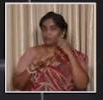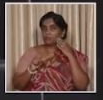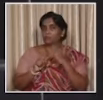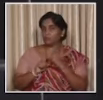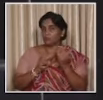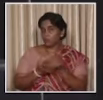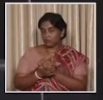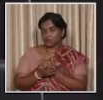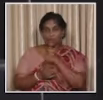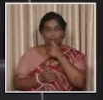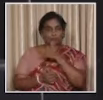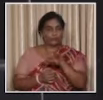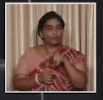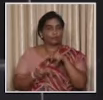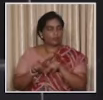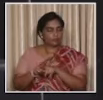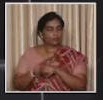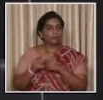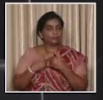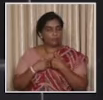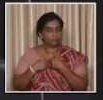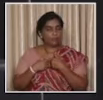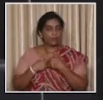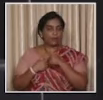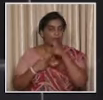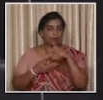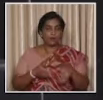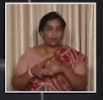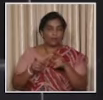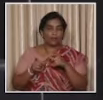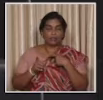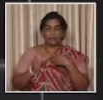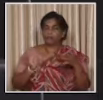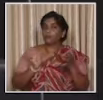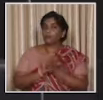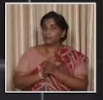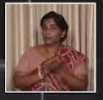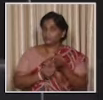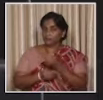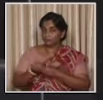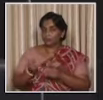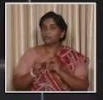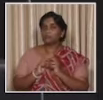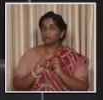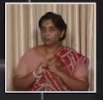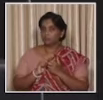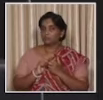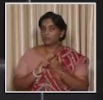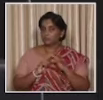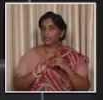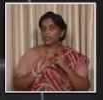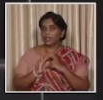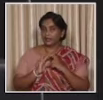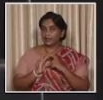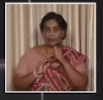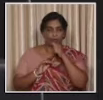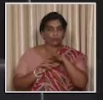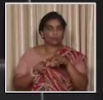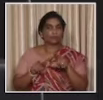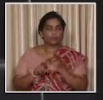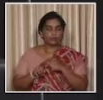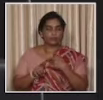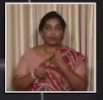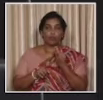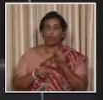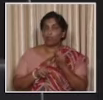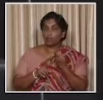share with the irrigation purposes, we run into problems like we ran in the Eranamadu tank. We spent money and raised the